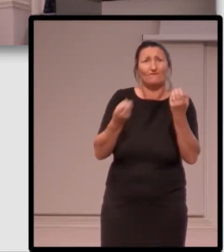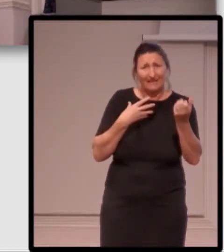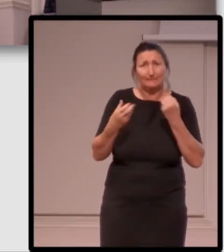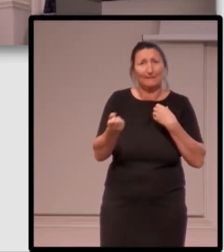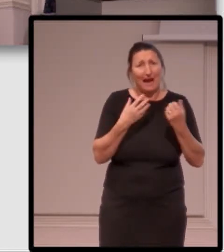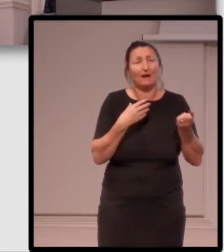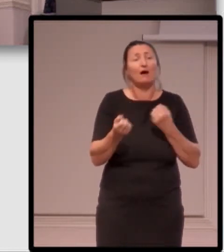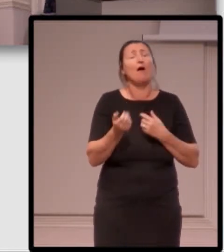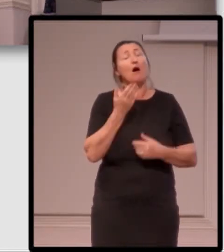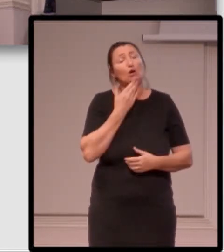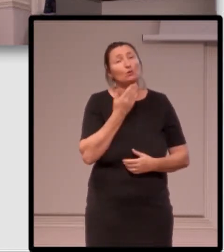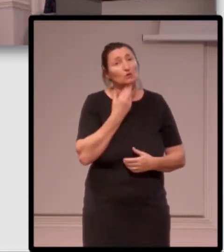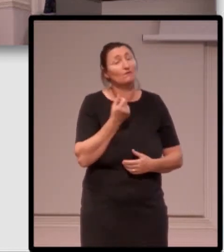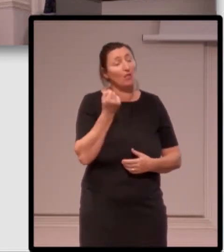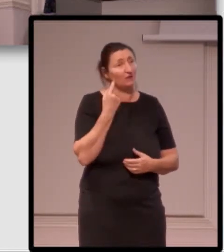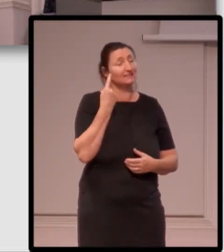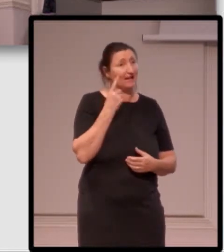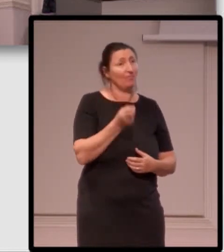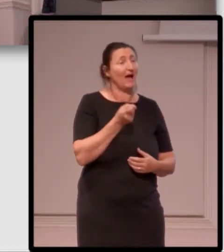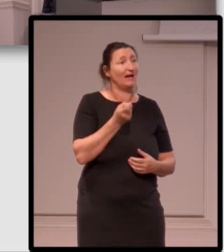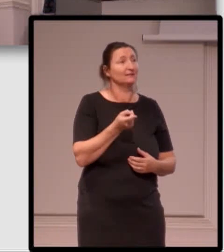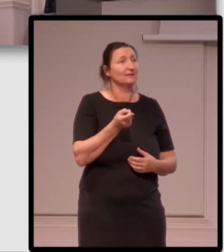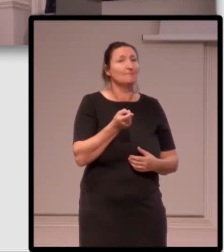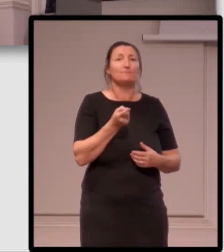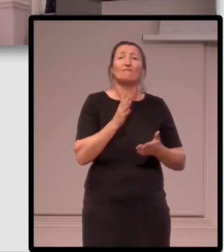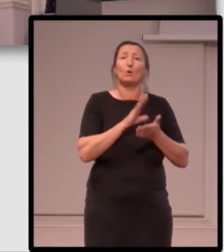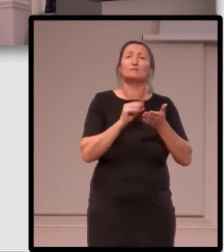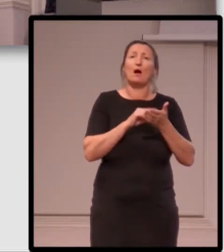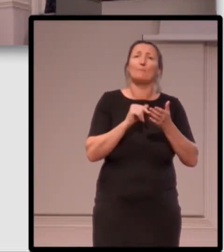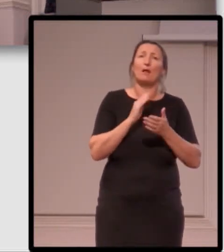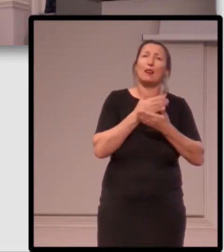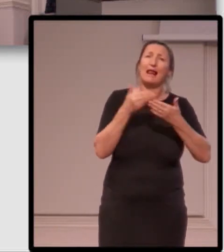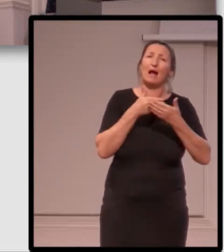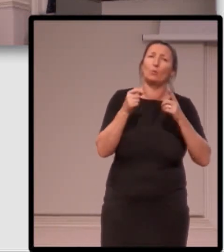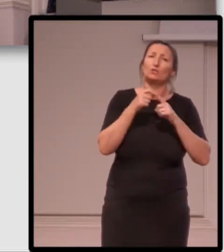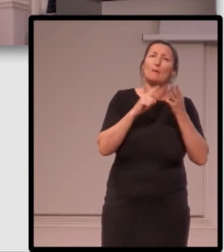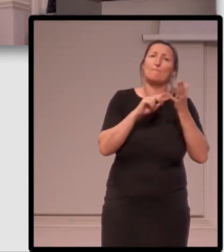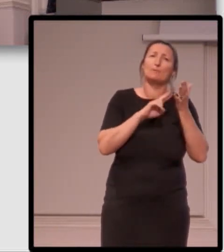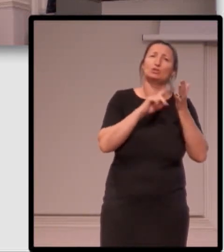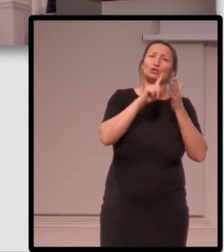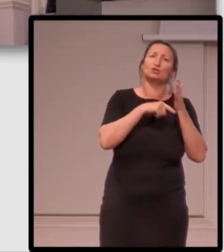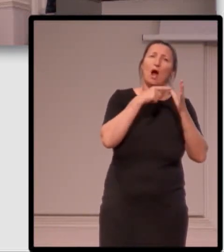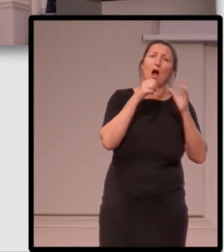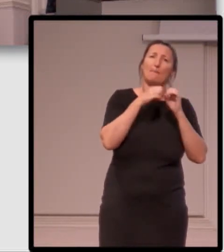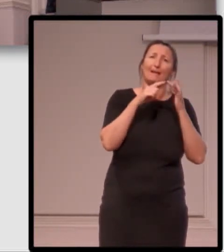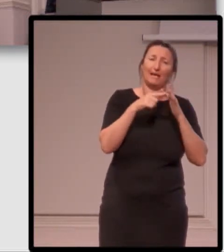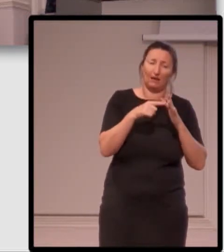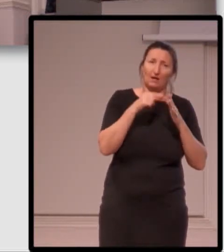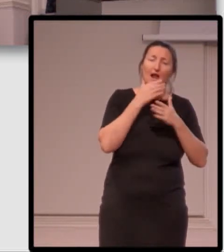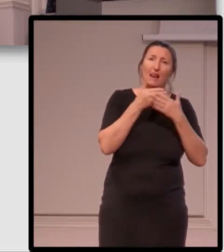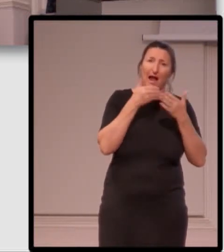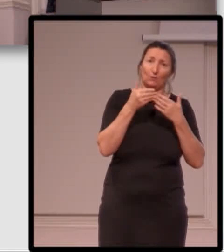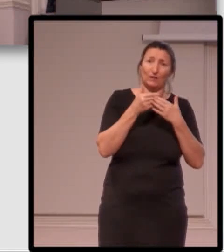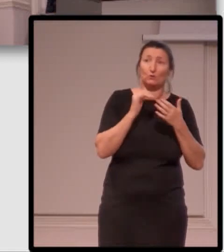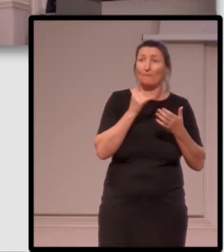It's been really useful for us to have someone who also uses Punjabi as one of their community languages to be able to swap into that. Or if I go out and I can use